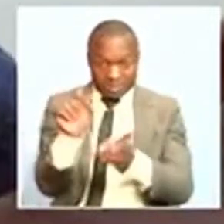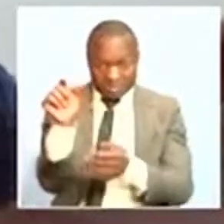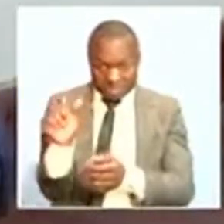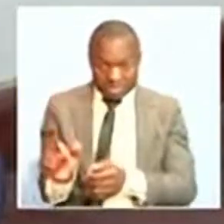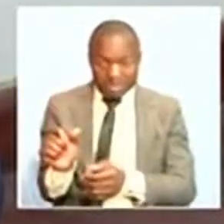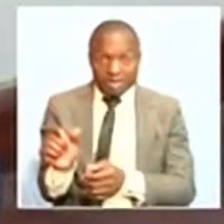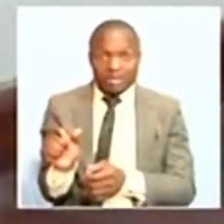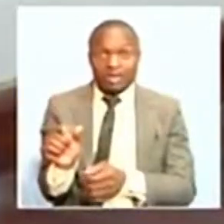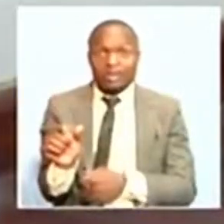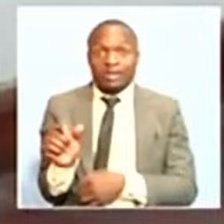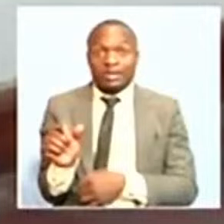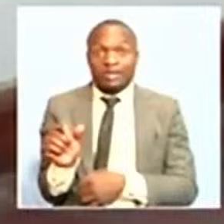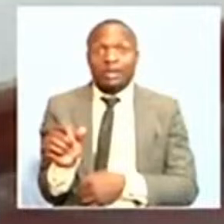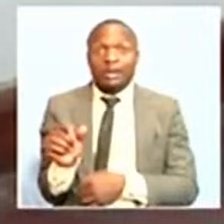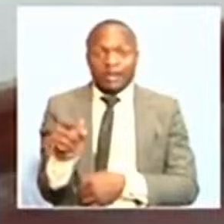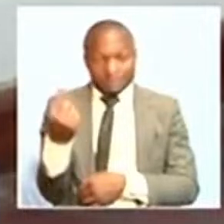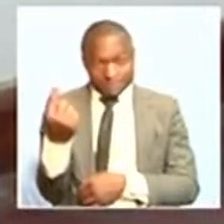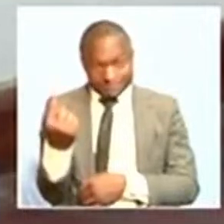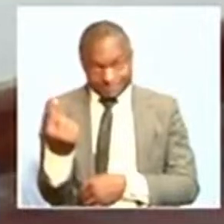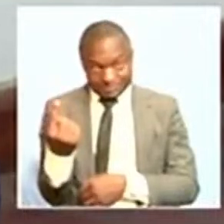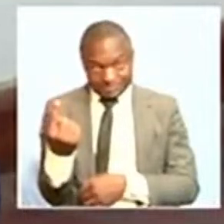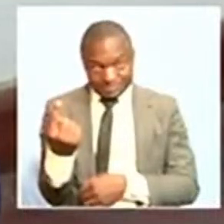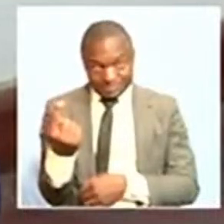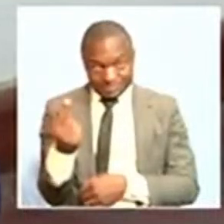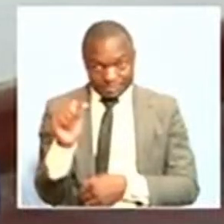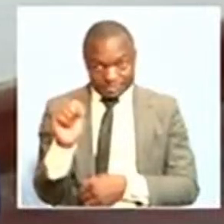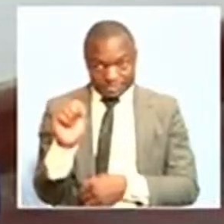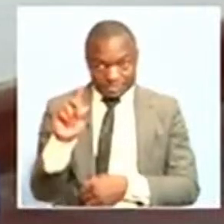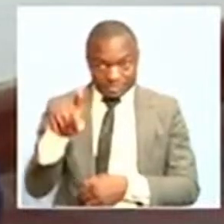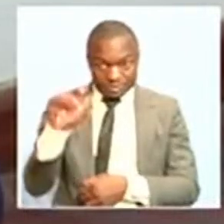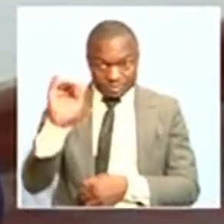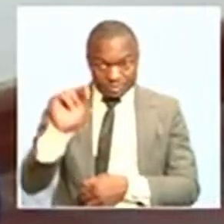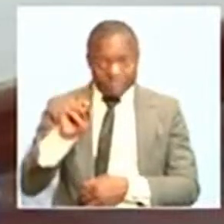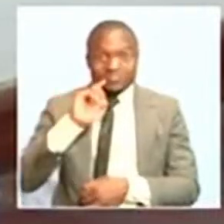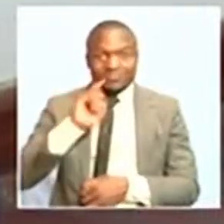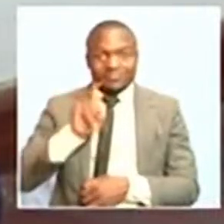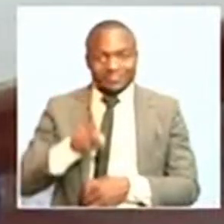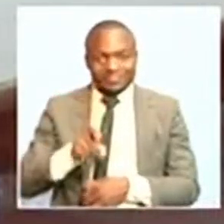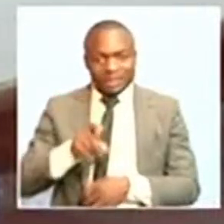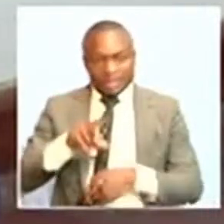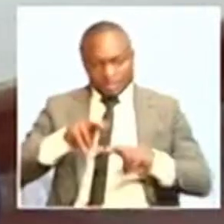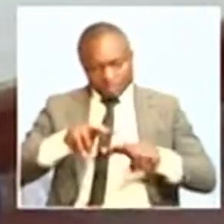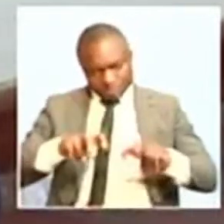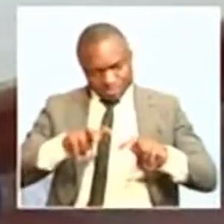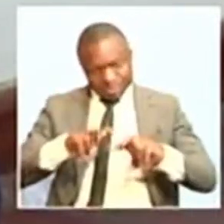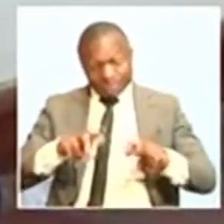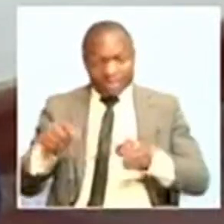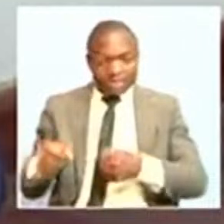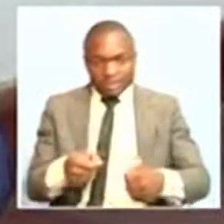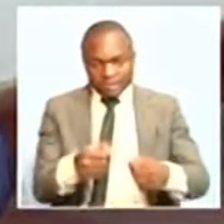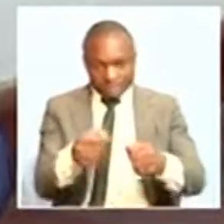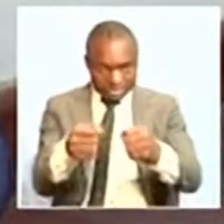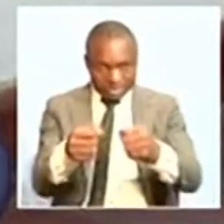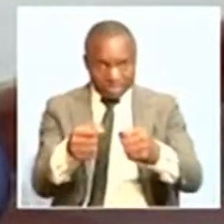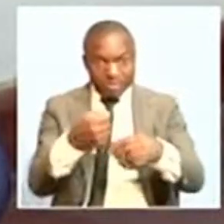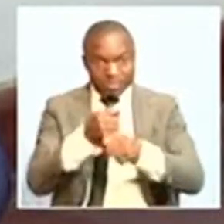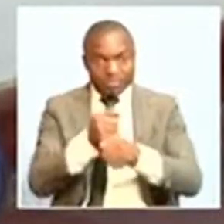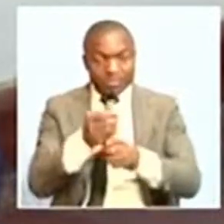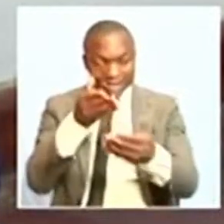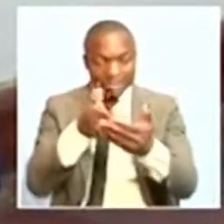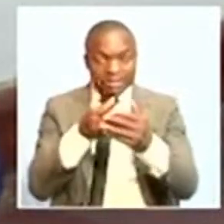present another tax clearance certificate. The tip-in should be able to verify this, so the system should be integrated in such